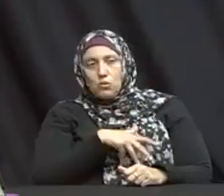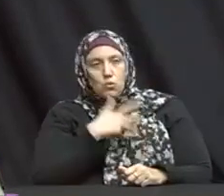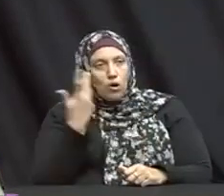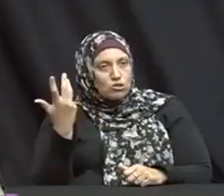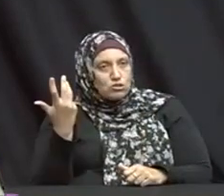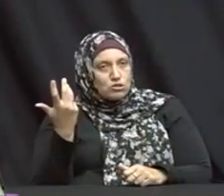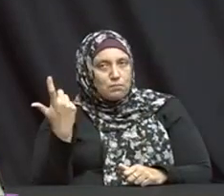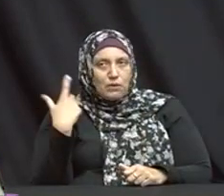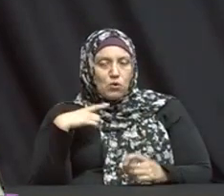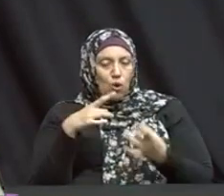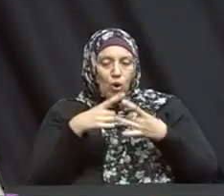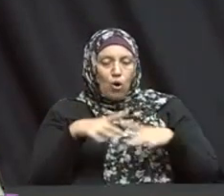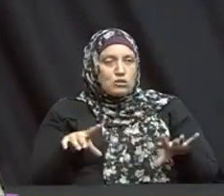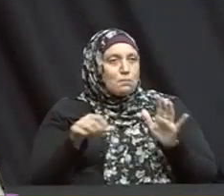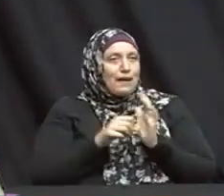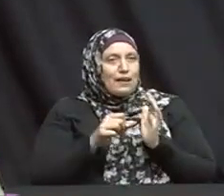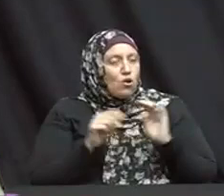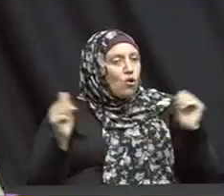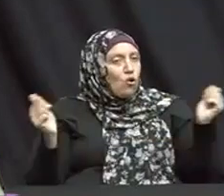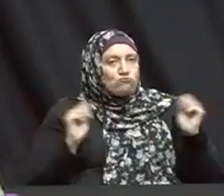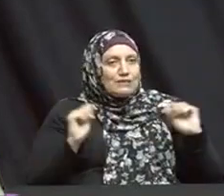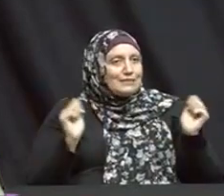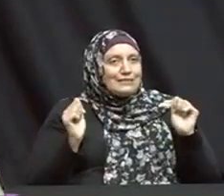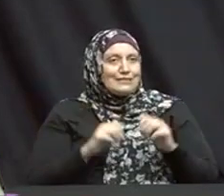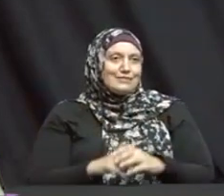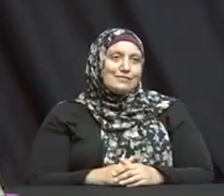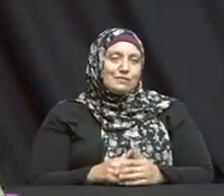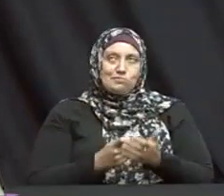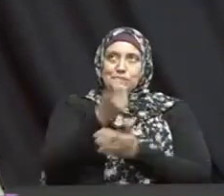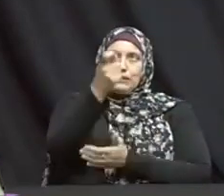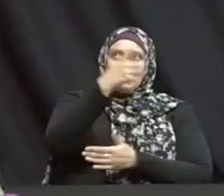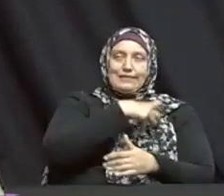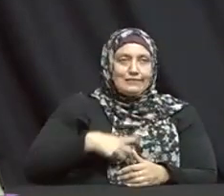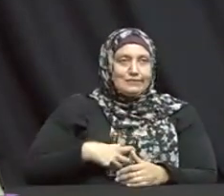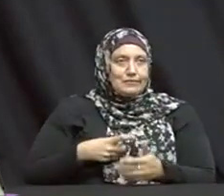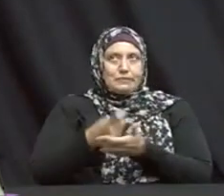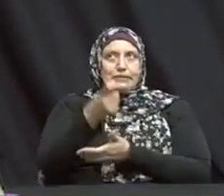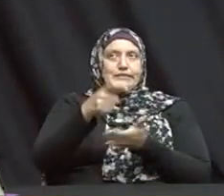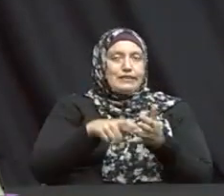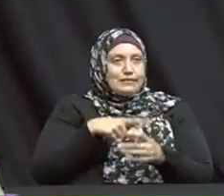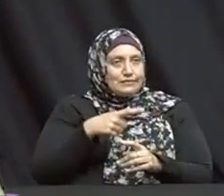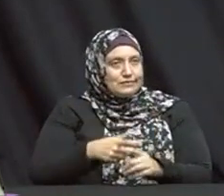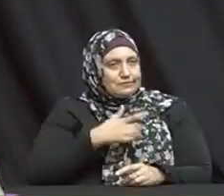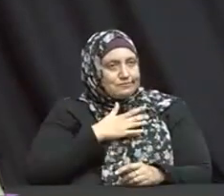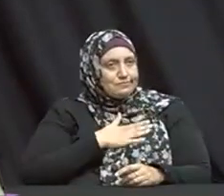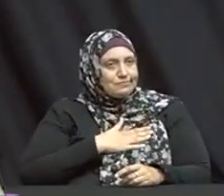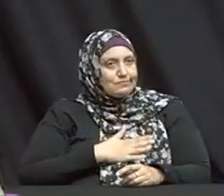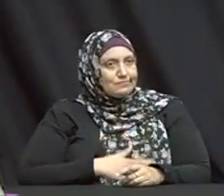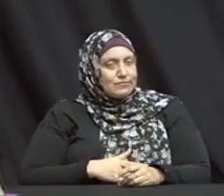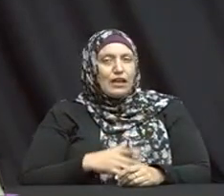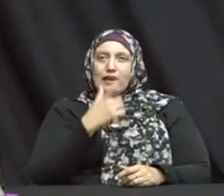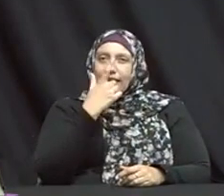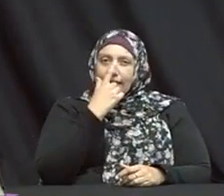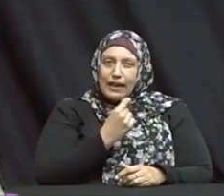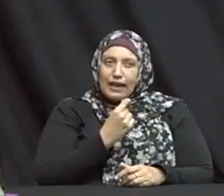the estate and the assets of the testator to the government authorities and the tax office. Is it possible, Sheikh, for one to sit